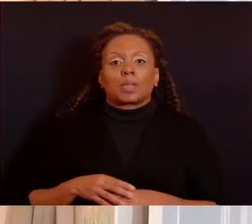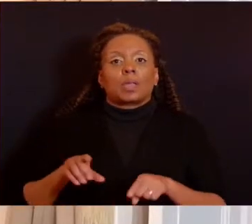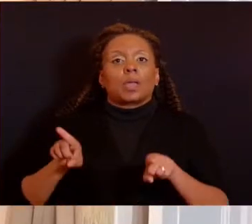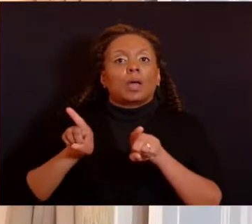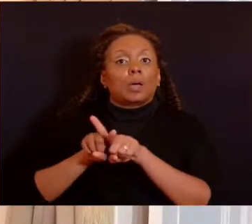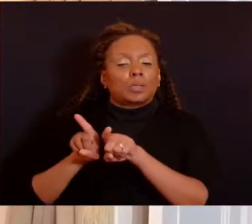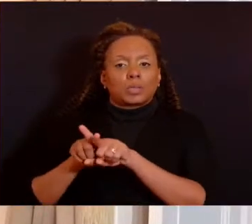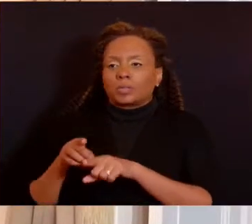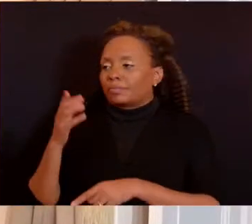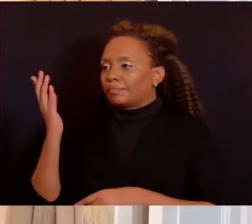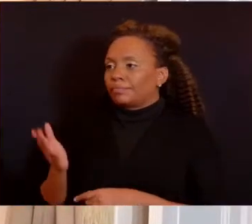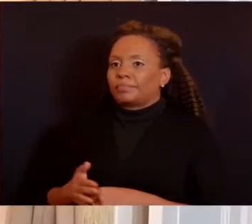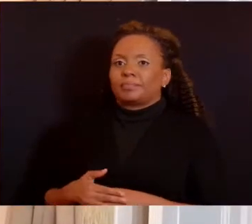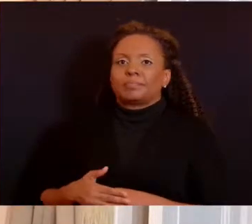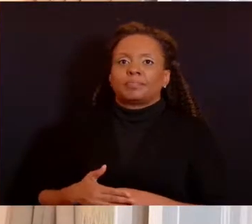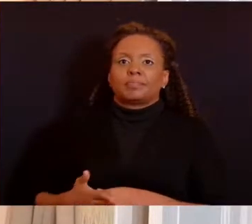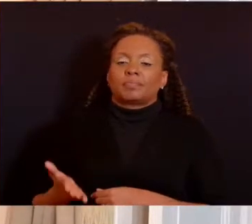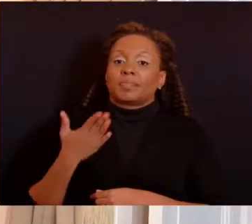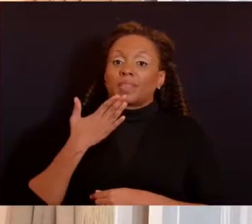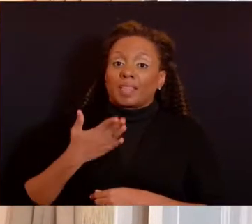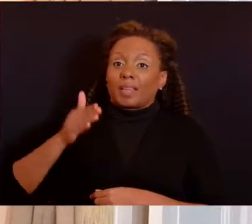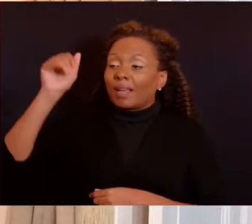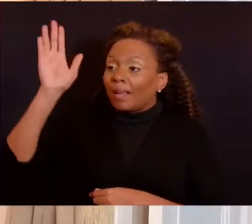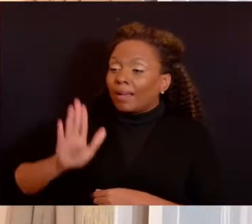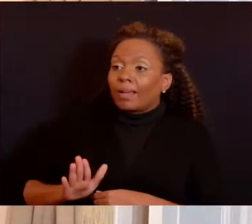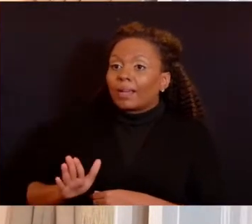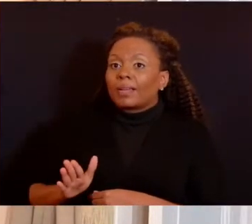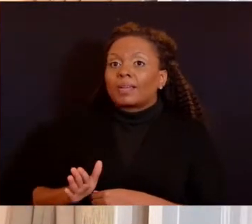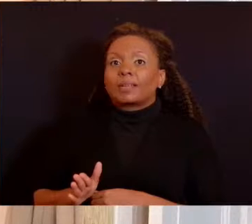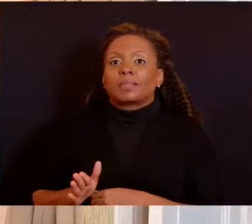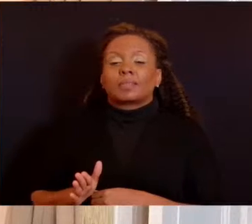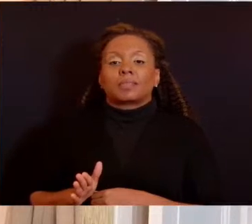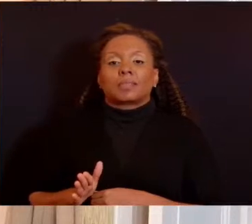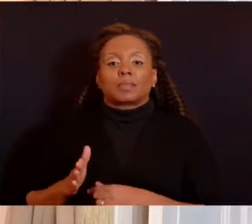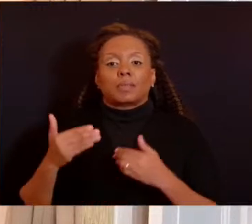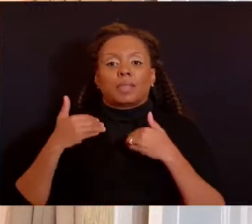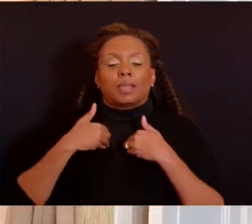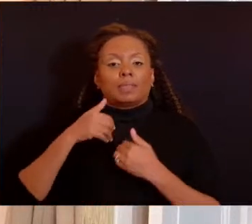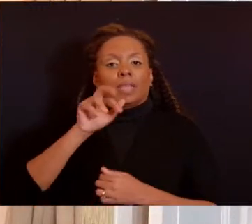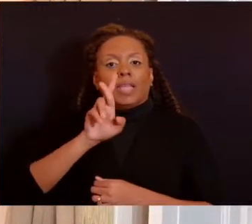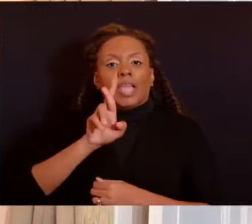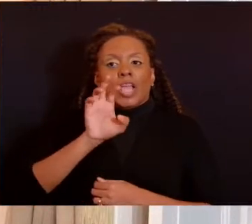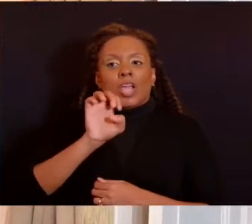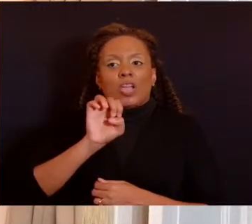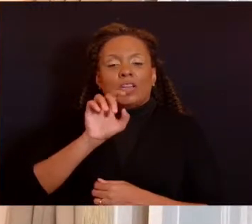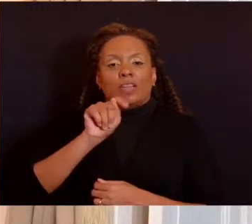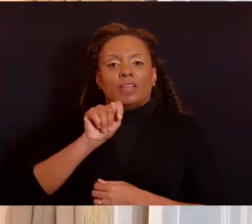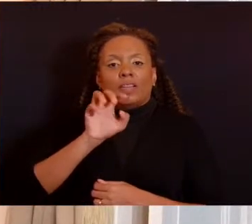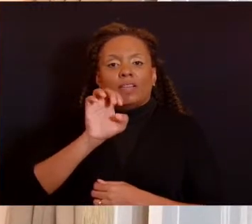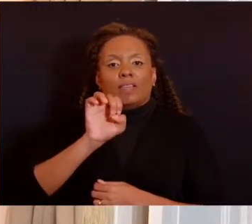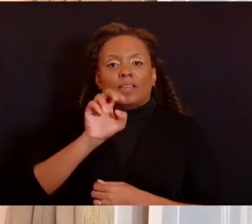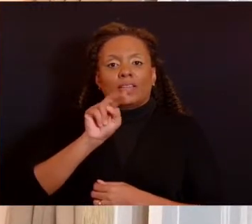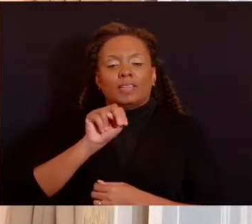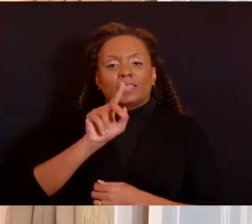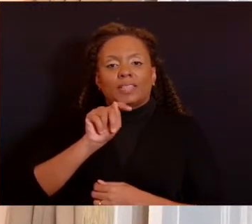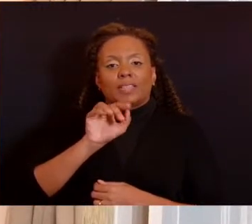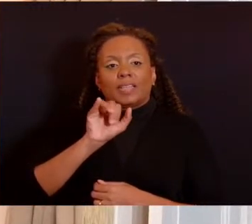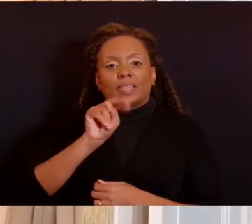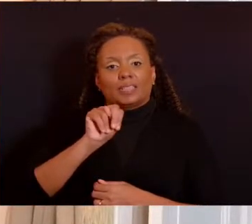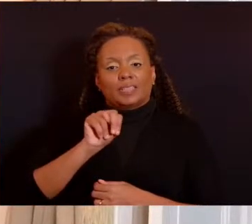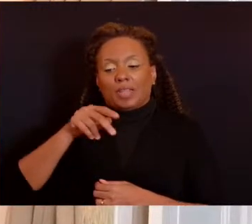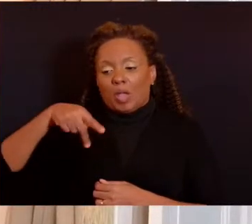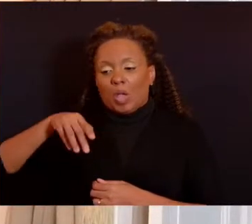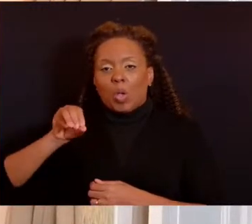Kareem, is that thank God that we had the pond, the retention pond, and thank God we more than tripled